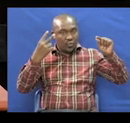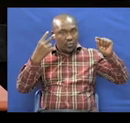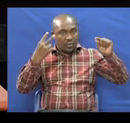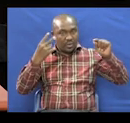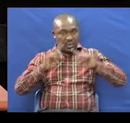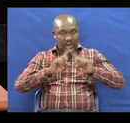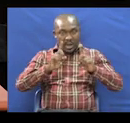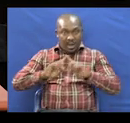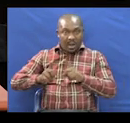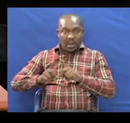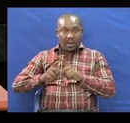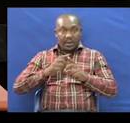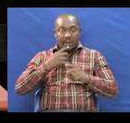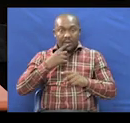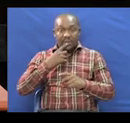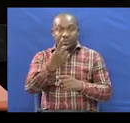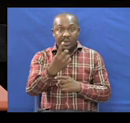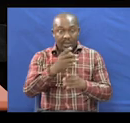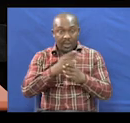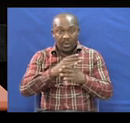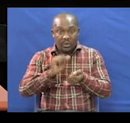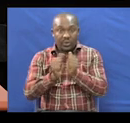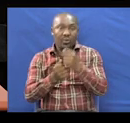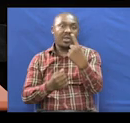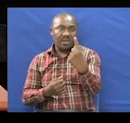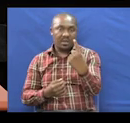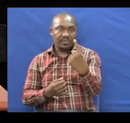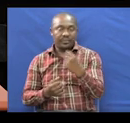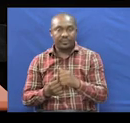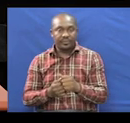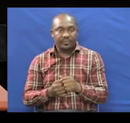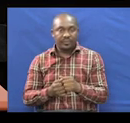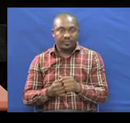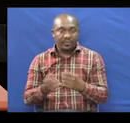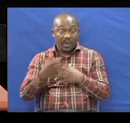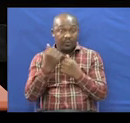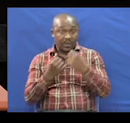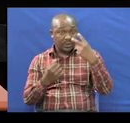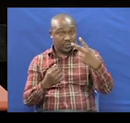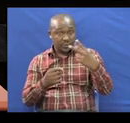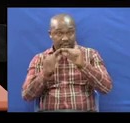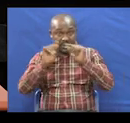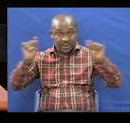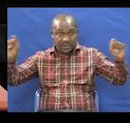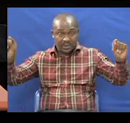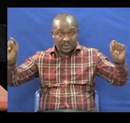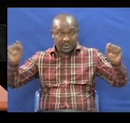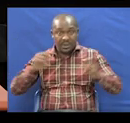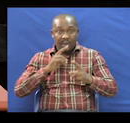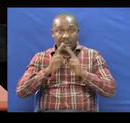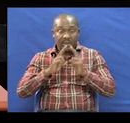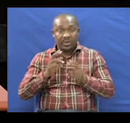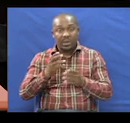sentences speaking about one thing. I've got two sentences speaking about one thing. Now,